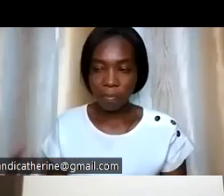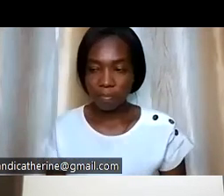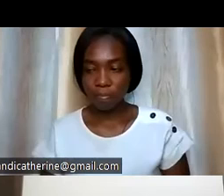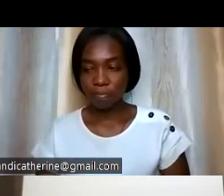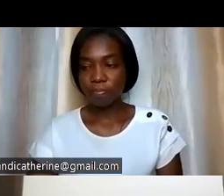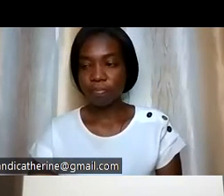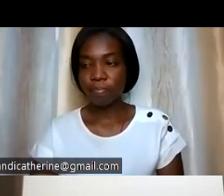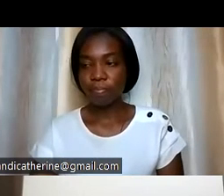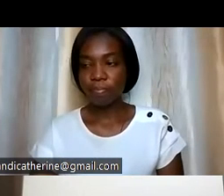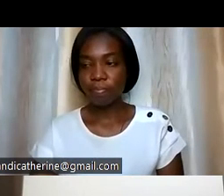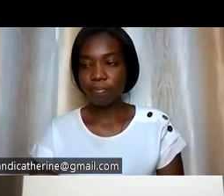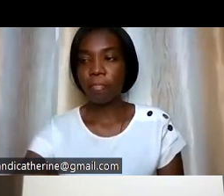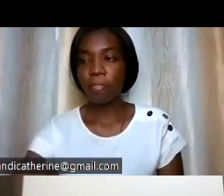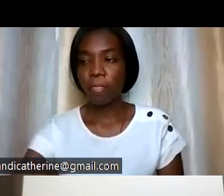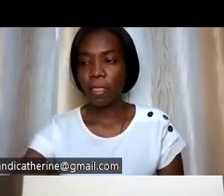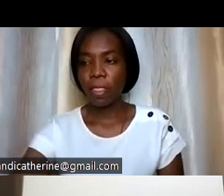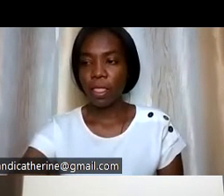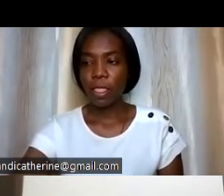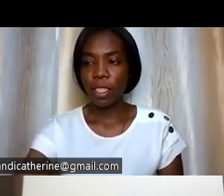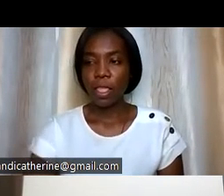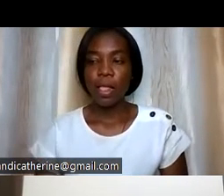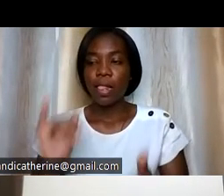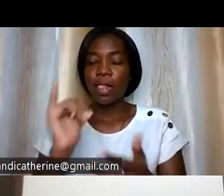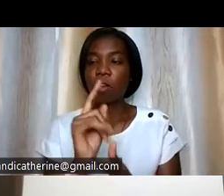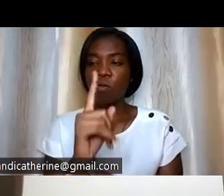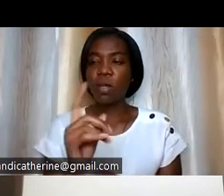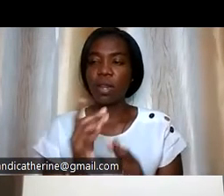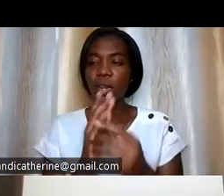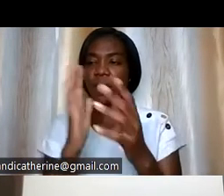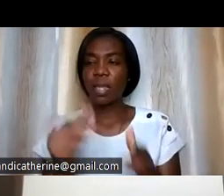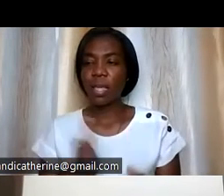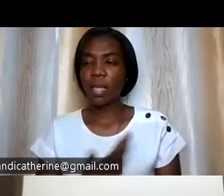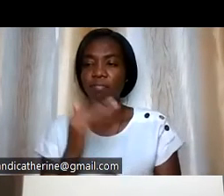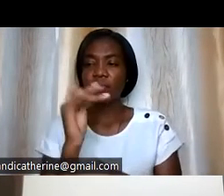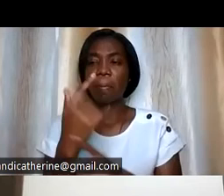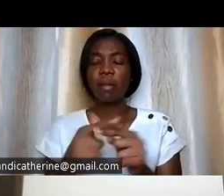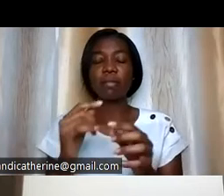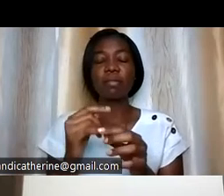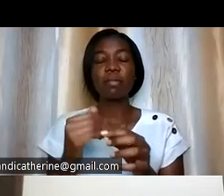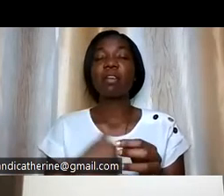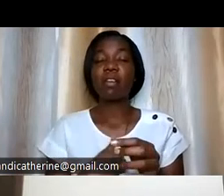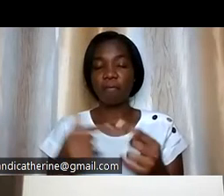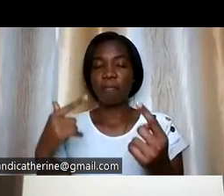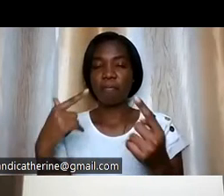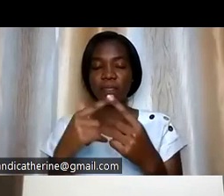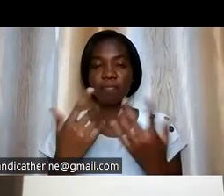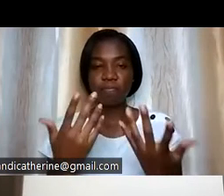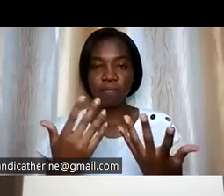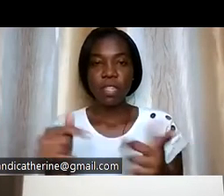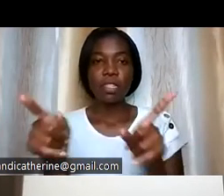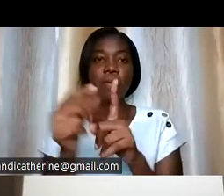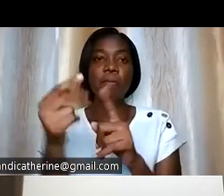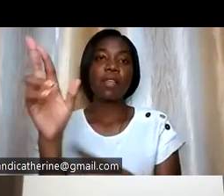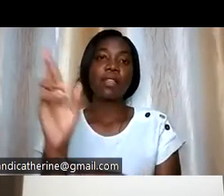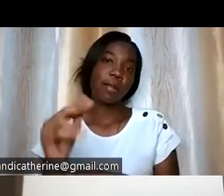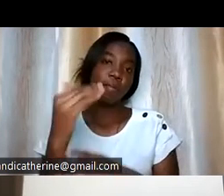That is what leaders, we are requesting of leaders. But still the bar lies with us as the HR professionals. You